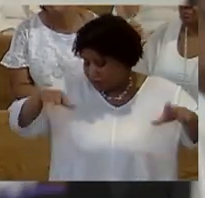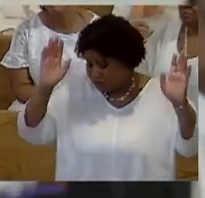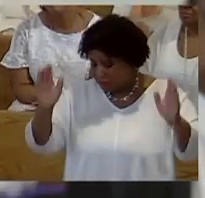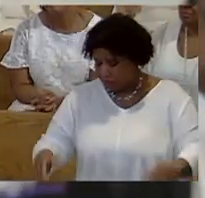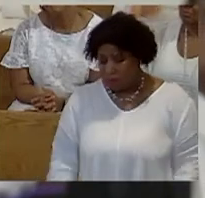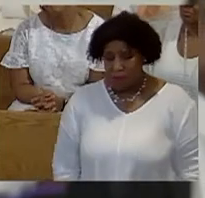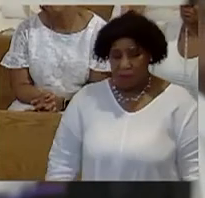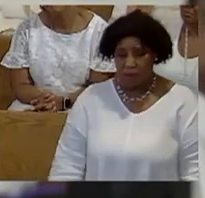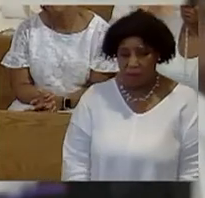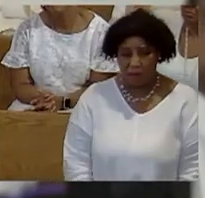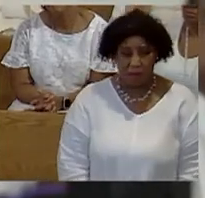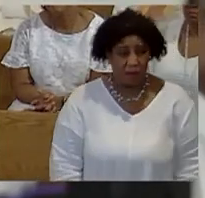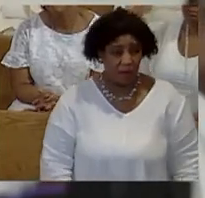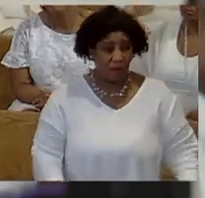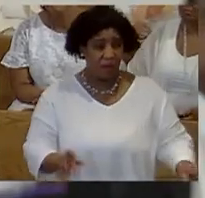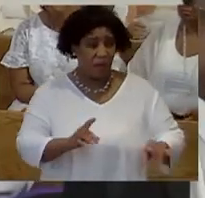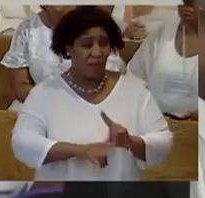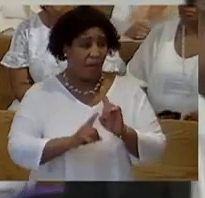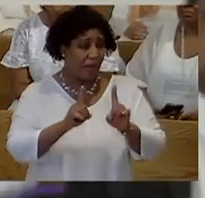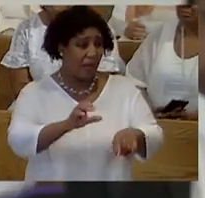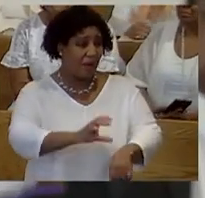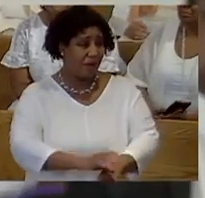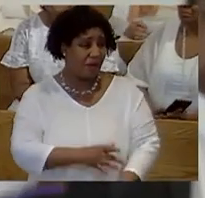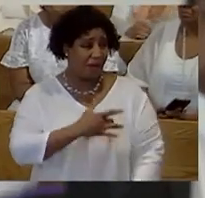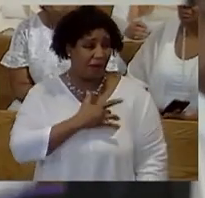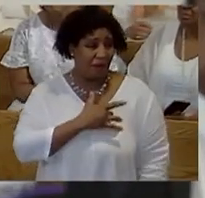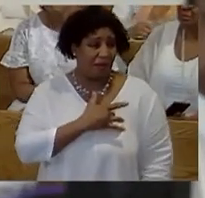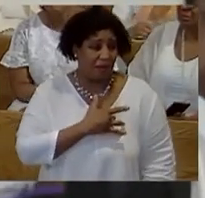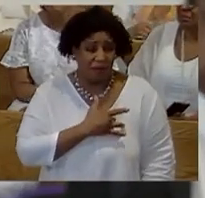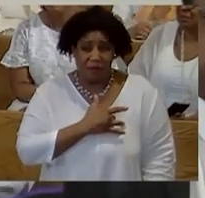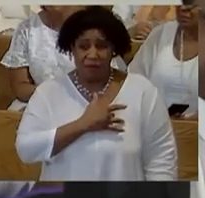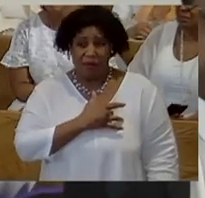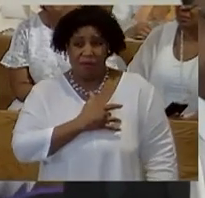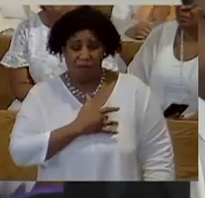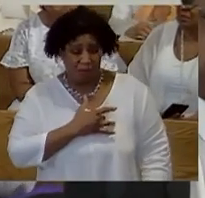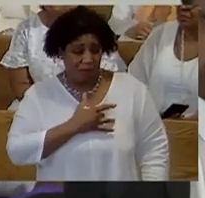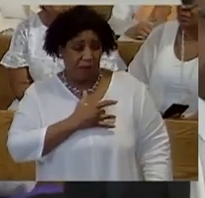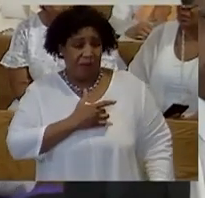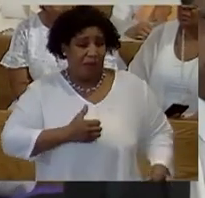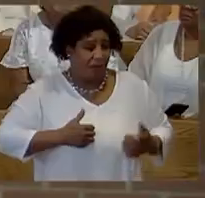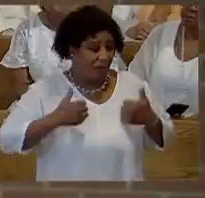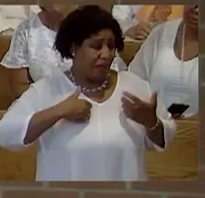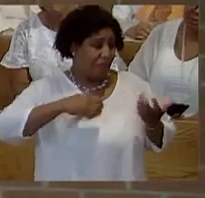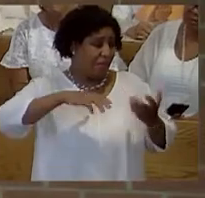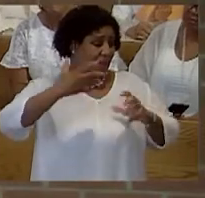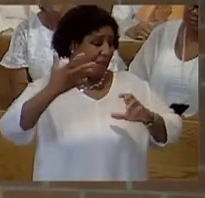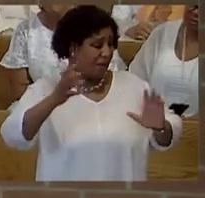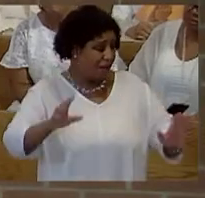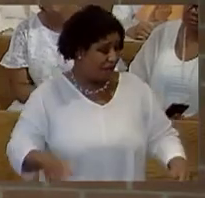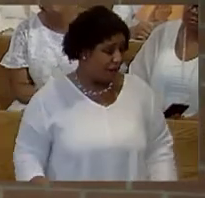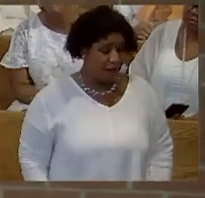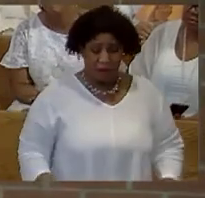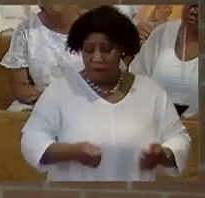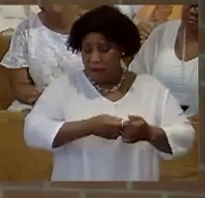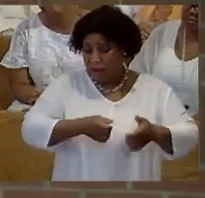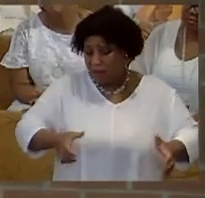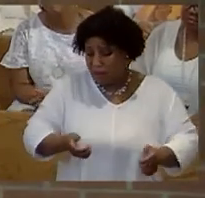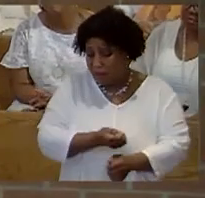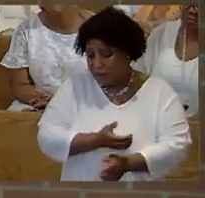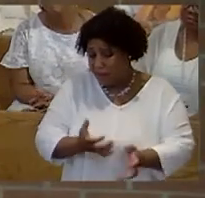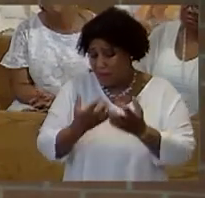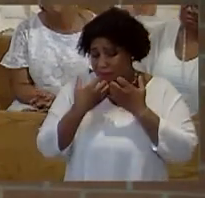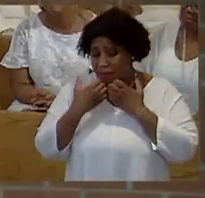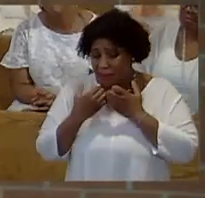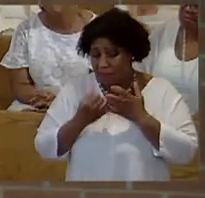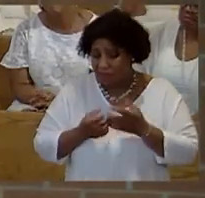can't go down to the church because my heart is vexed. My life is messed up. I've lost everything. Thing that meant